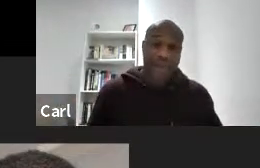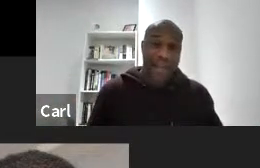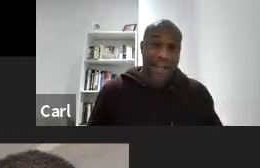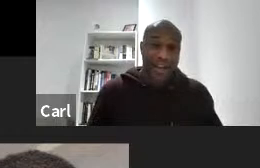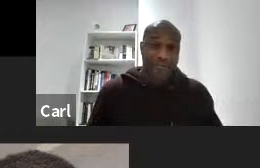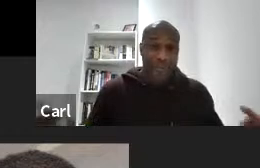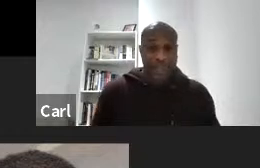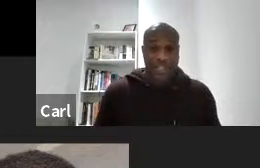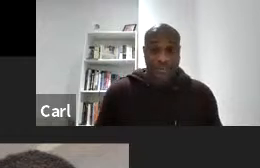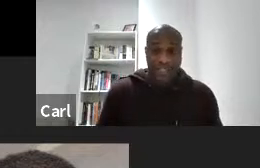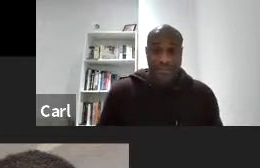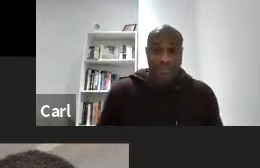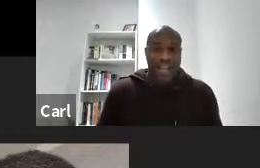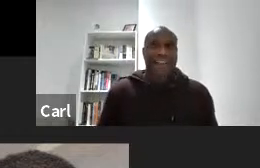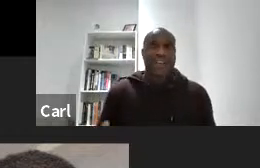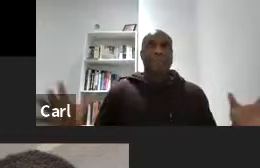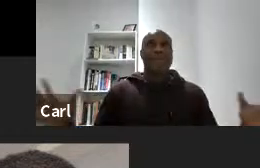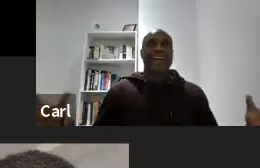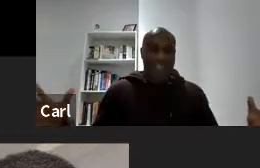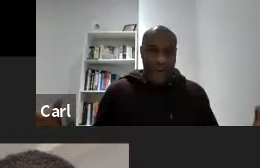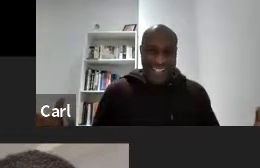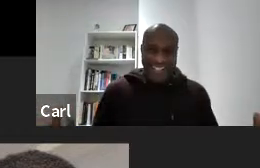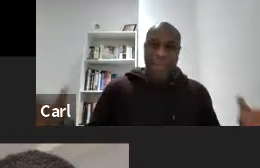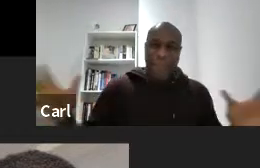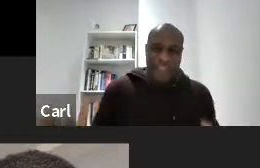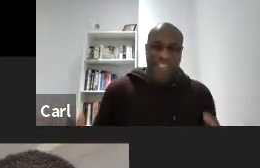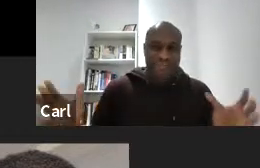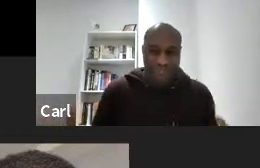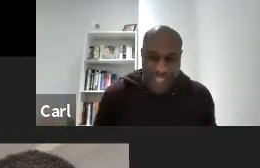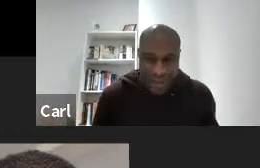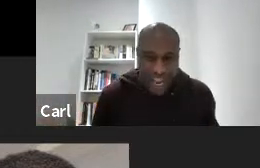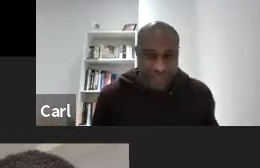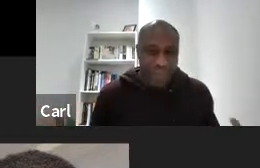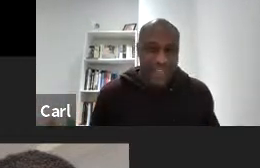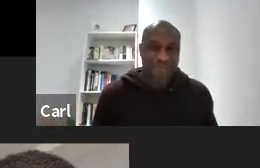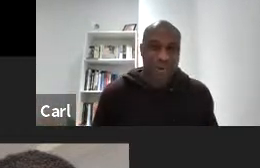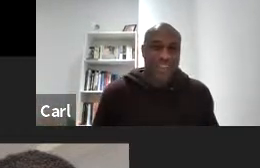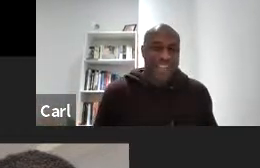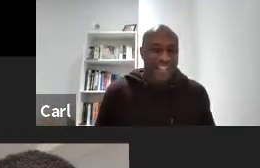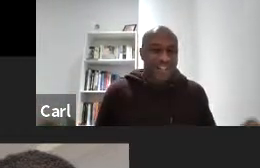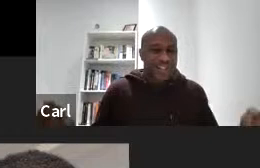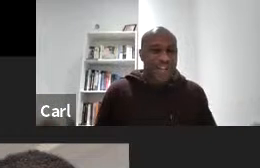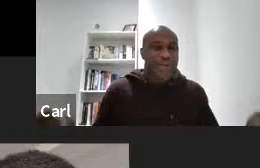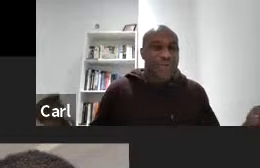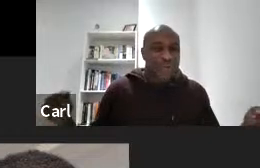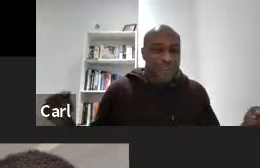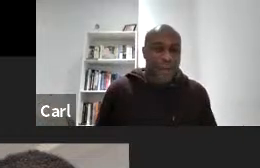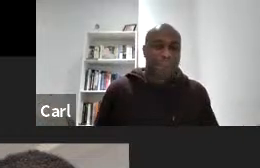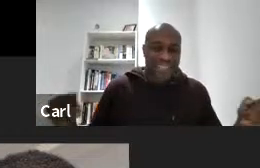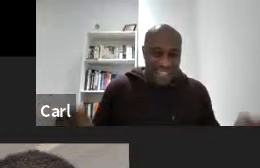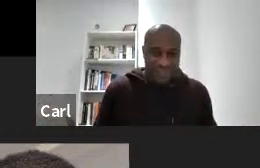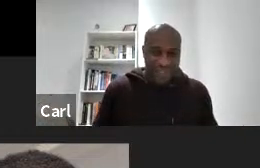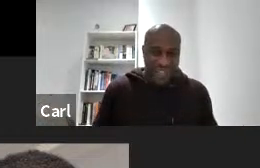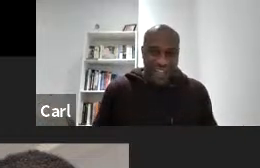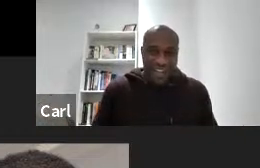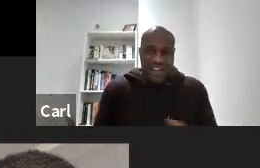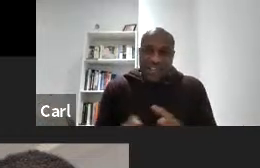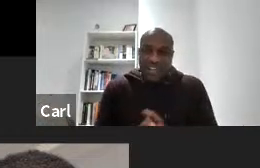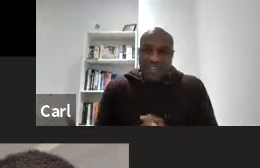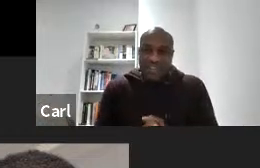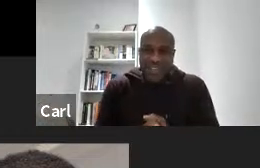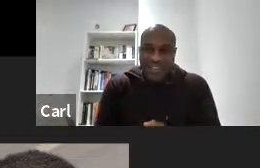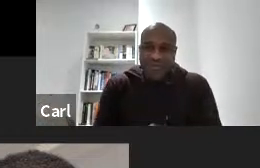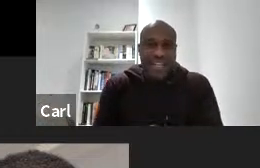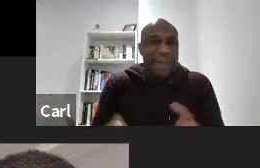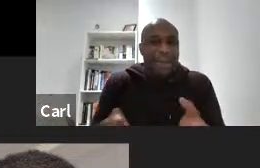positive feedback from your customers. And the best way to get positive feedback from people is to show them something. Show